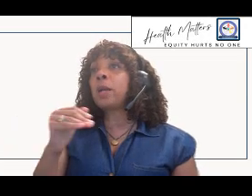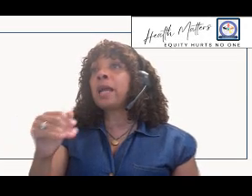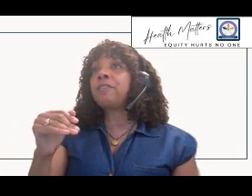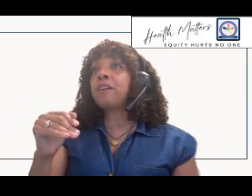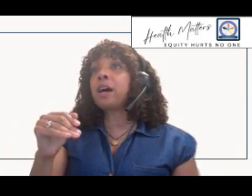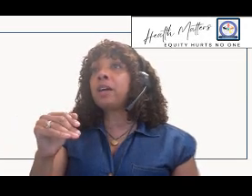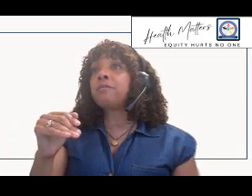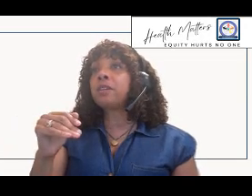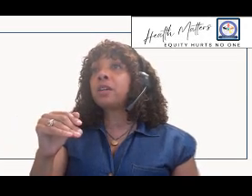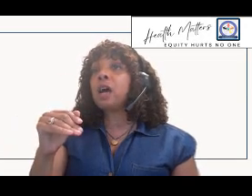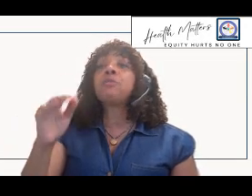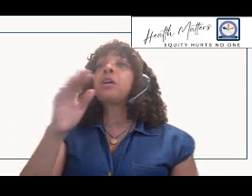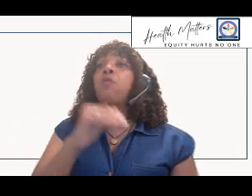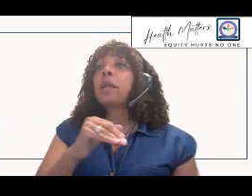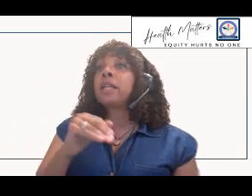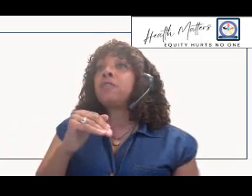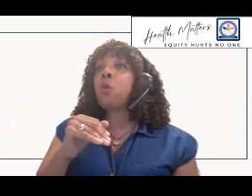example,